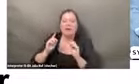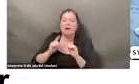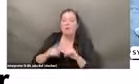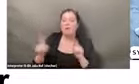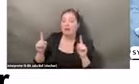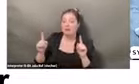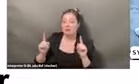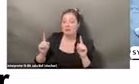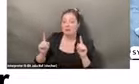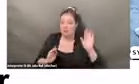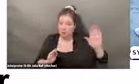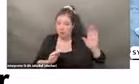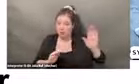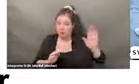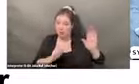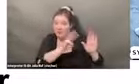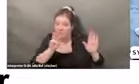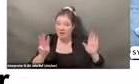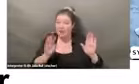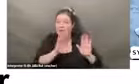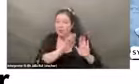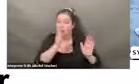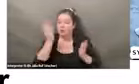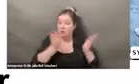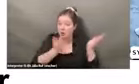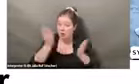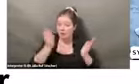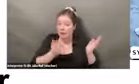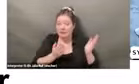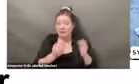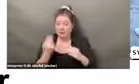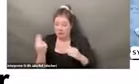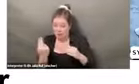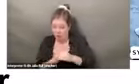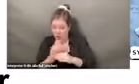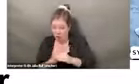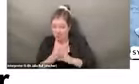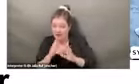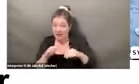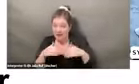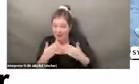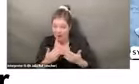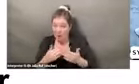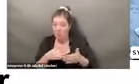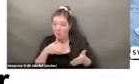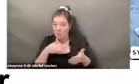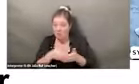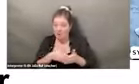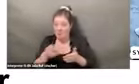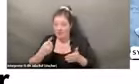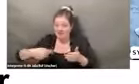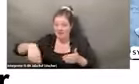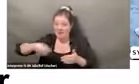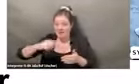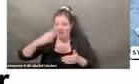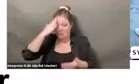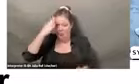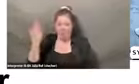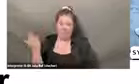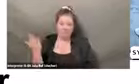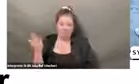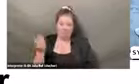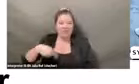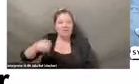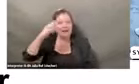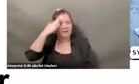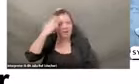your website or service, I mean, if it's not accessible, the users know that it's not accessible. You should always listen to the users, according